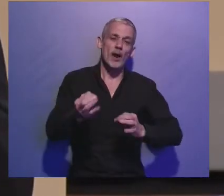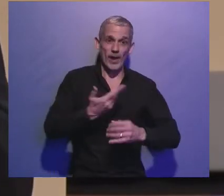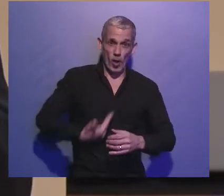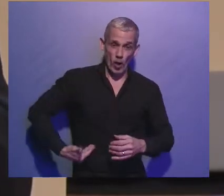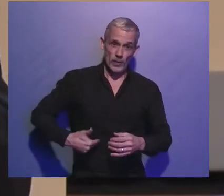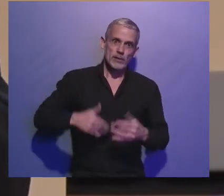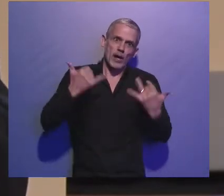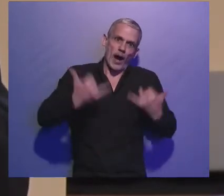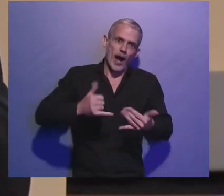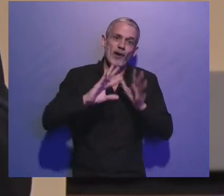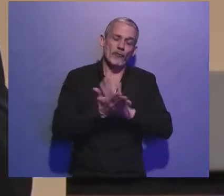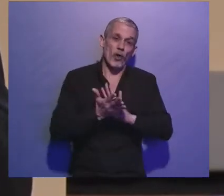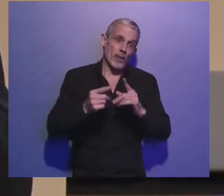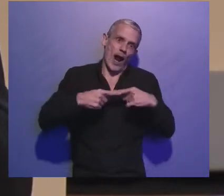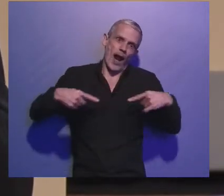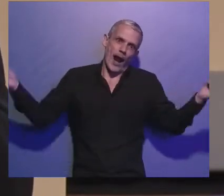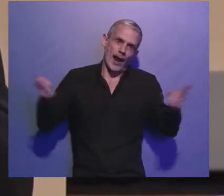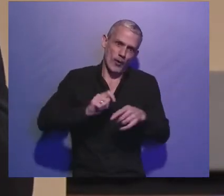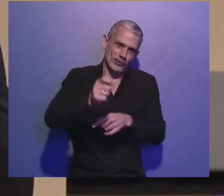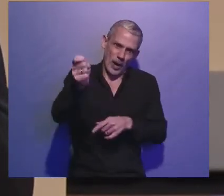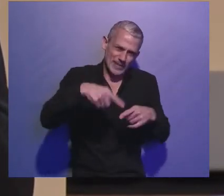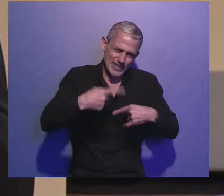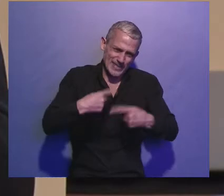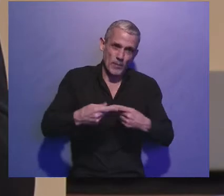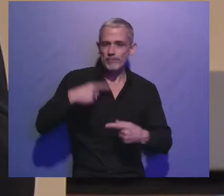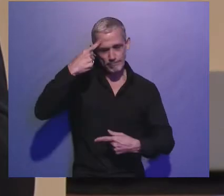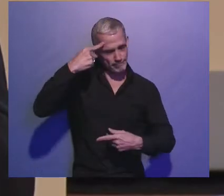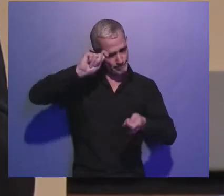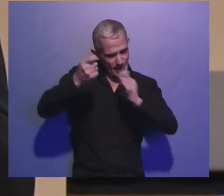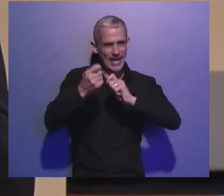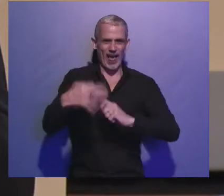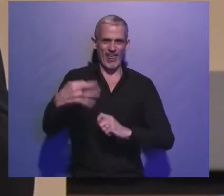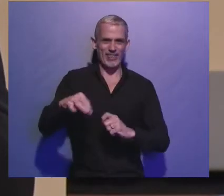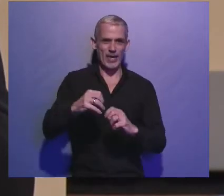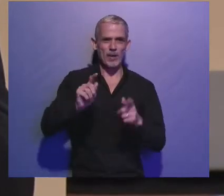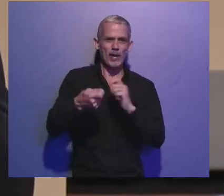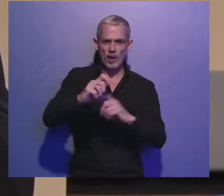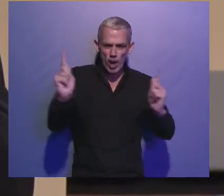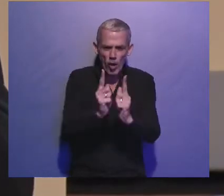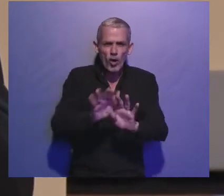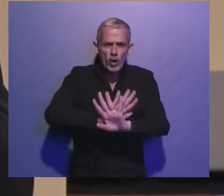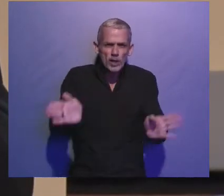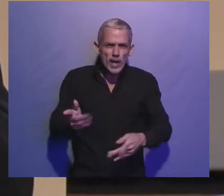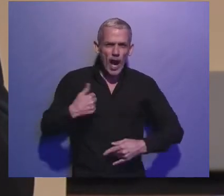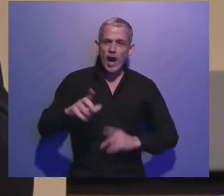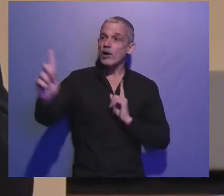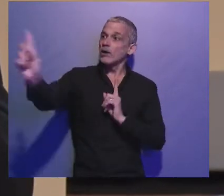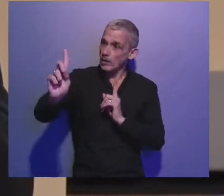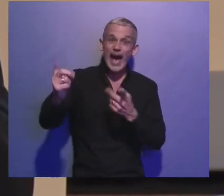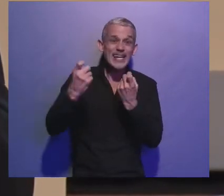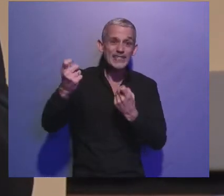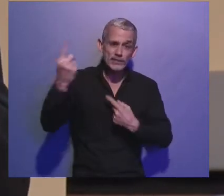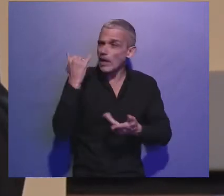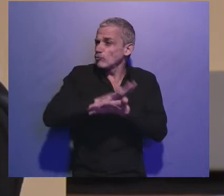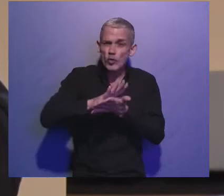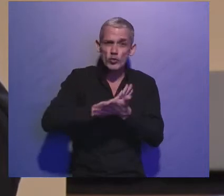The officials of any municipality, of any government, are bureaucrats. So they should change